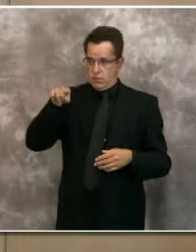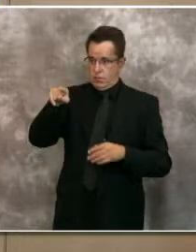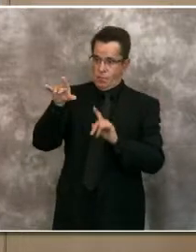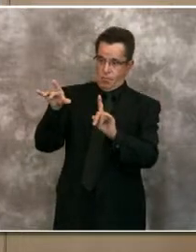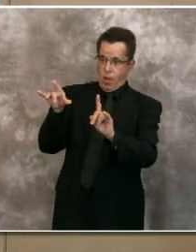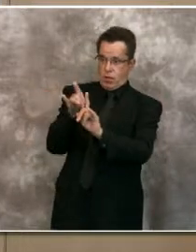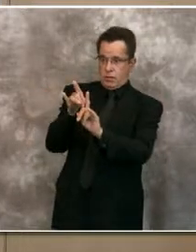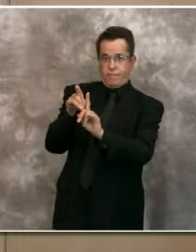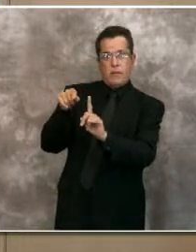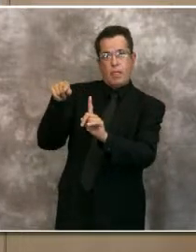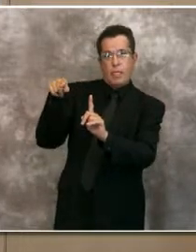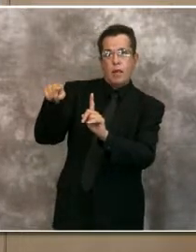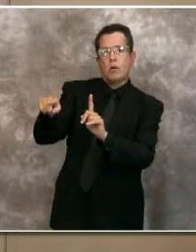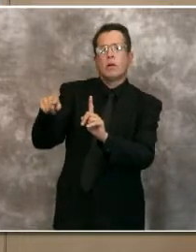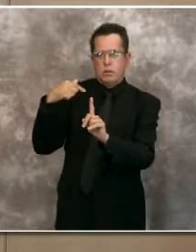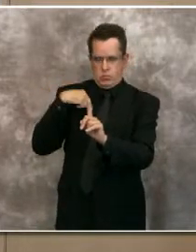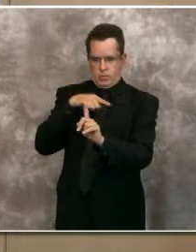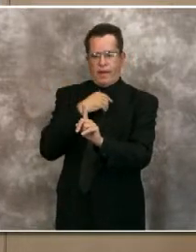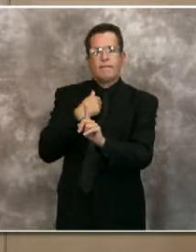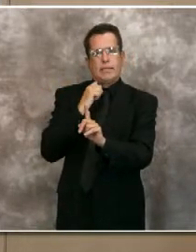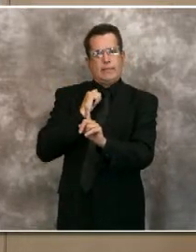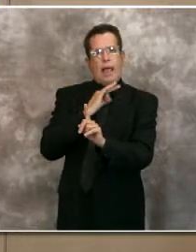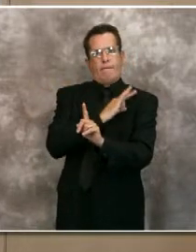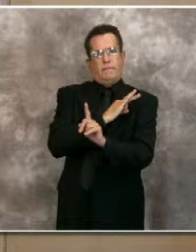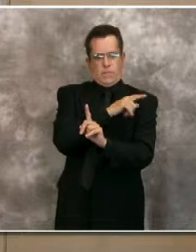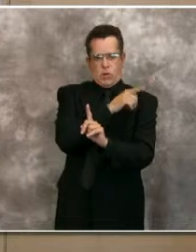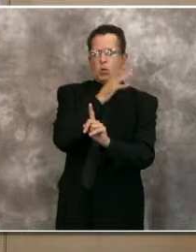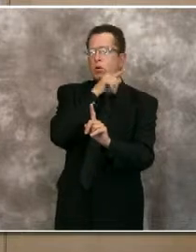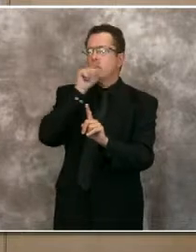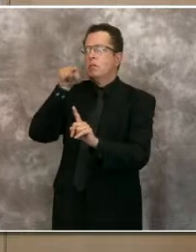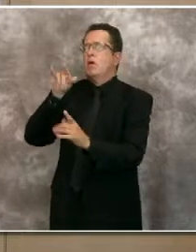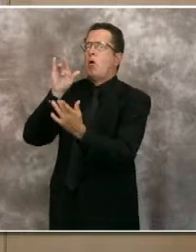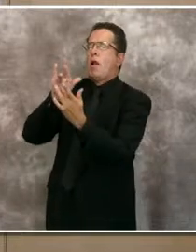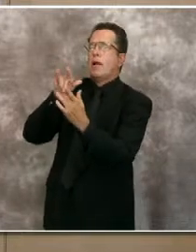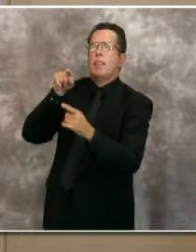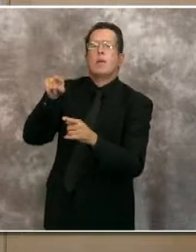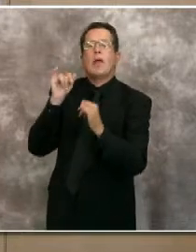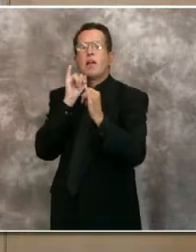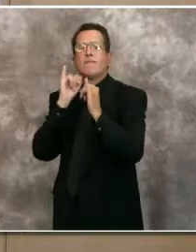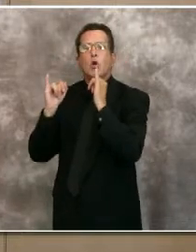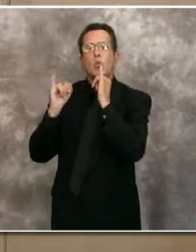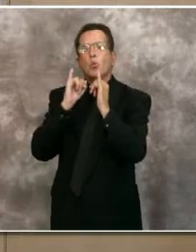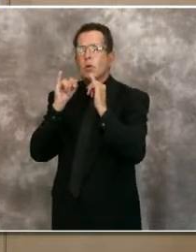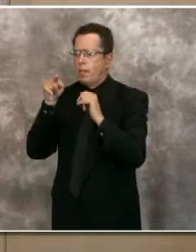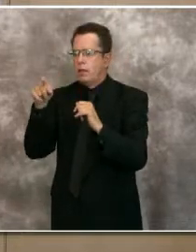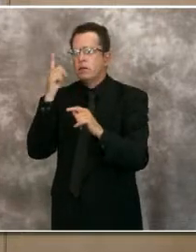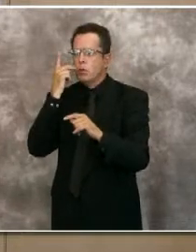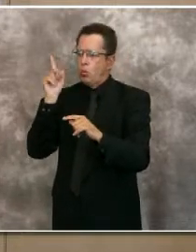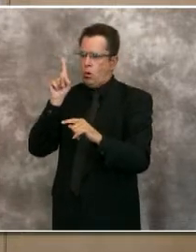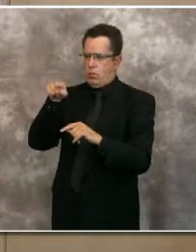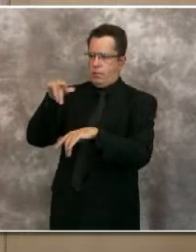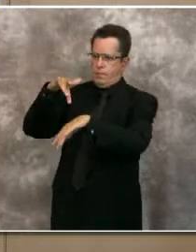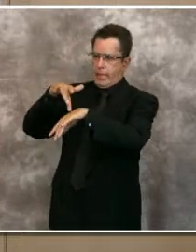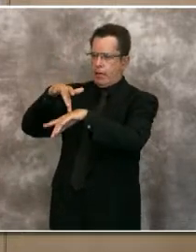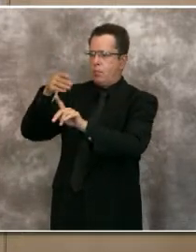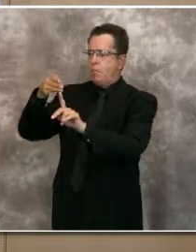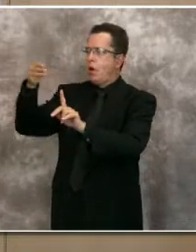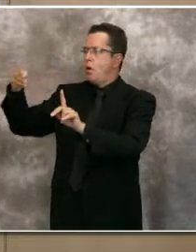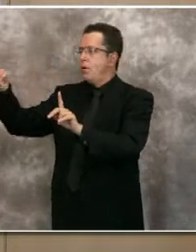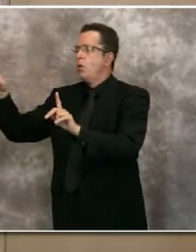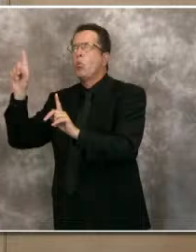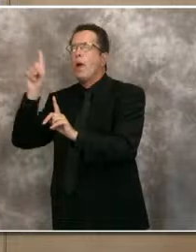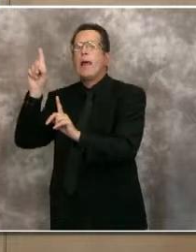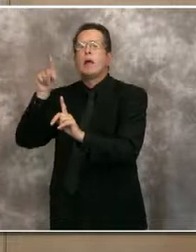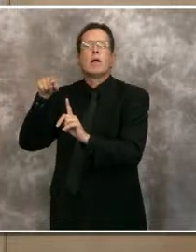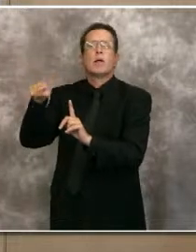positive, we have staff that interview the case to find out who their close contacts are. Now,